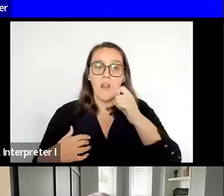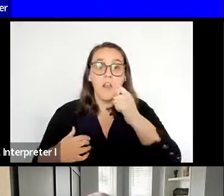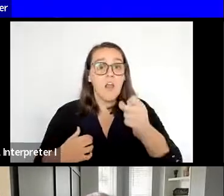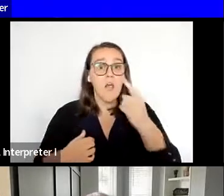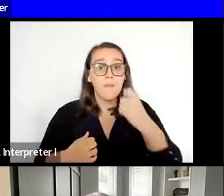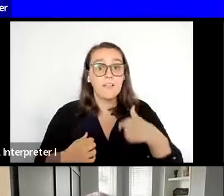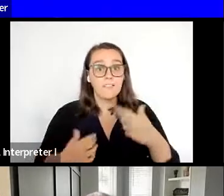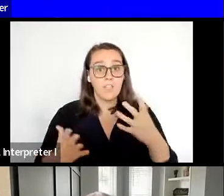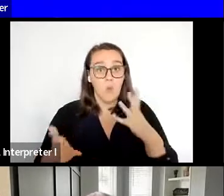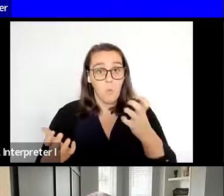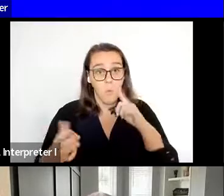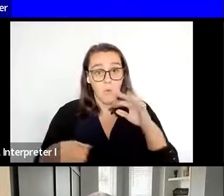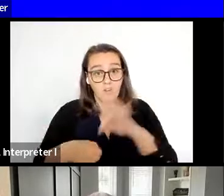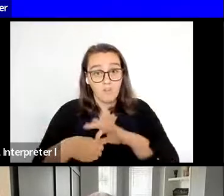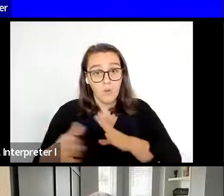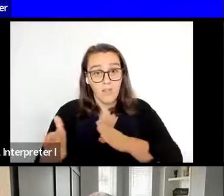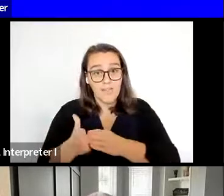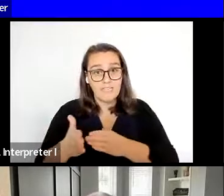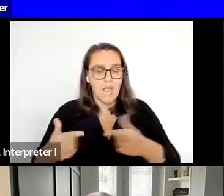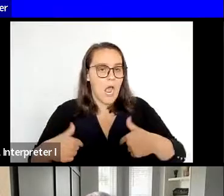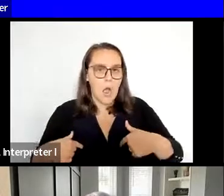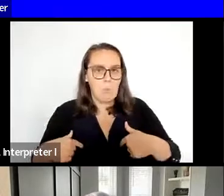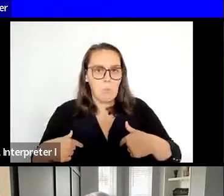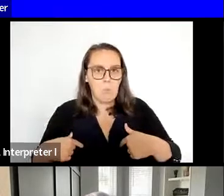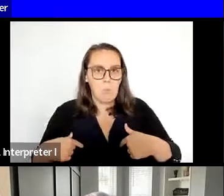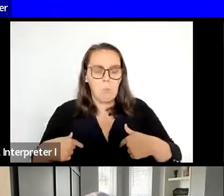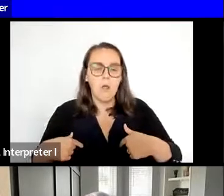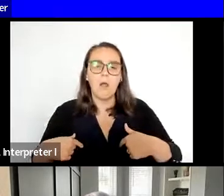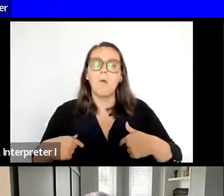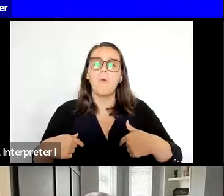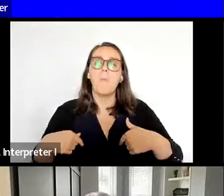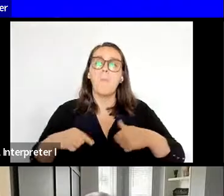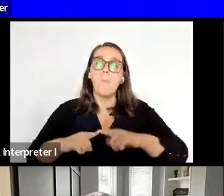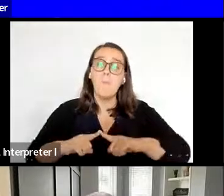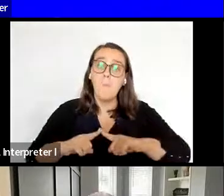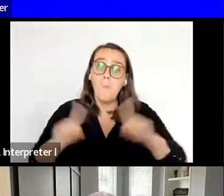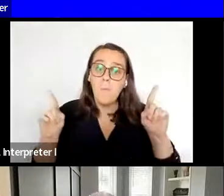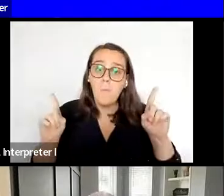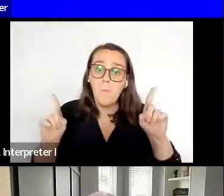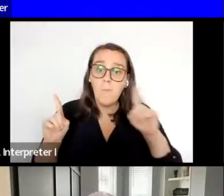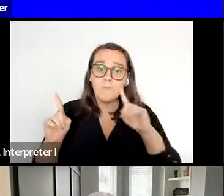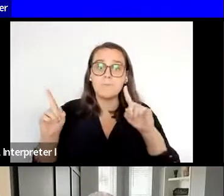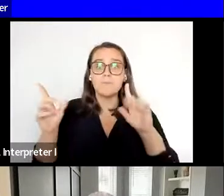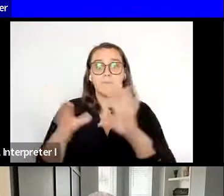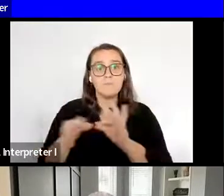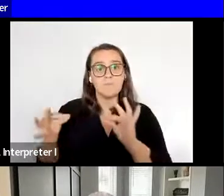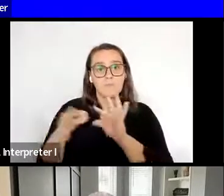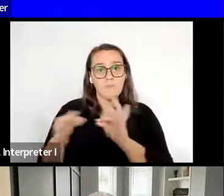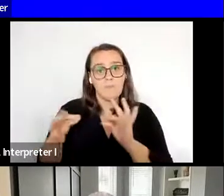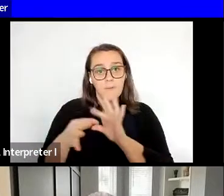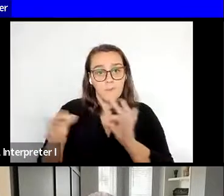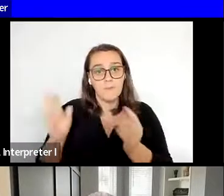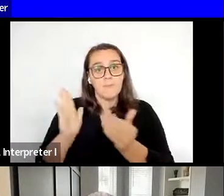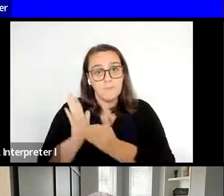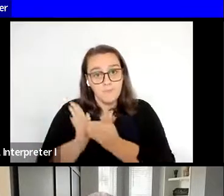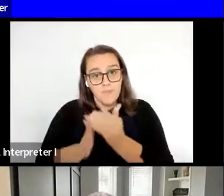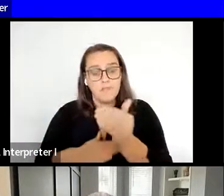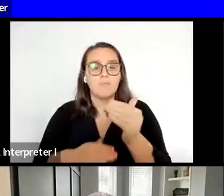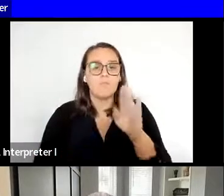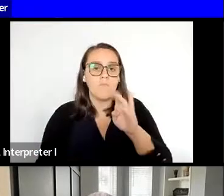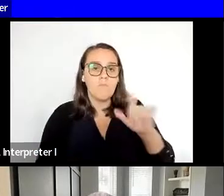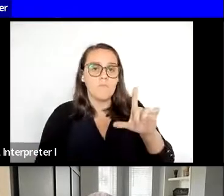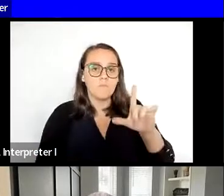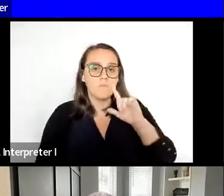today, because I'm not prepared to vote against the bill today. But these statements that have been made repeatedly that the bill